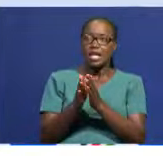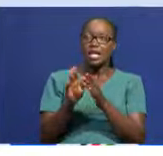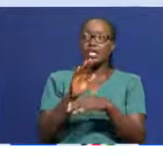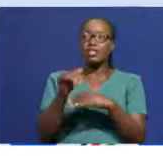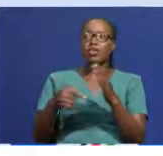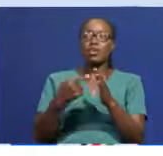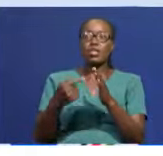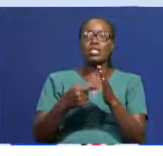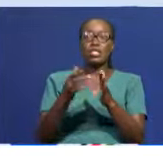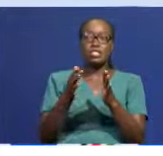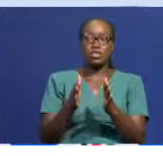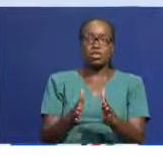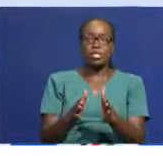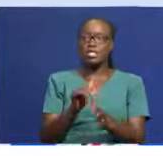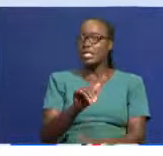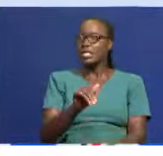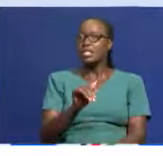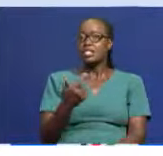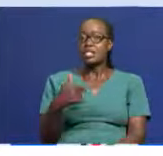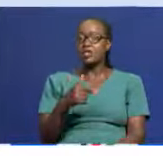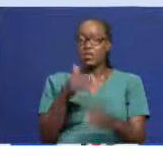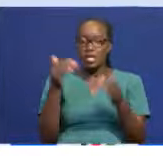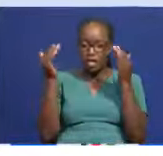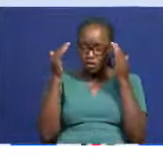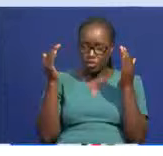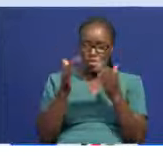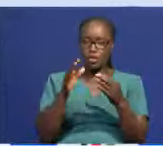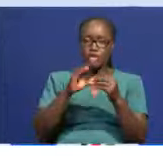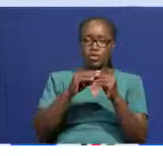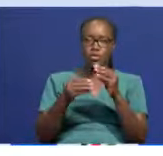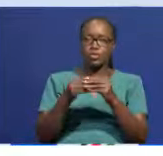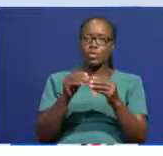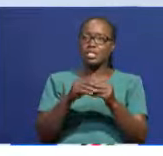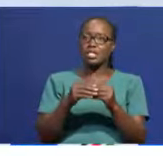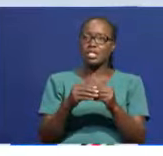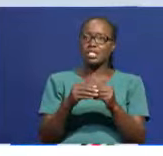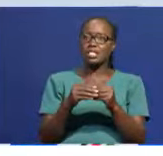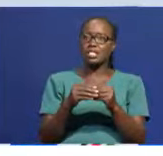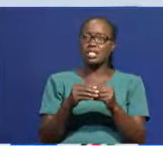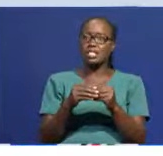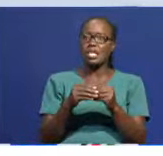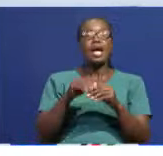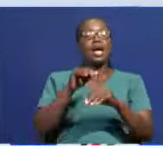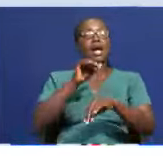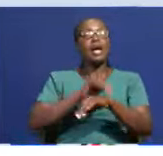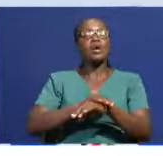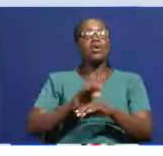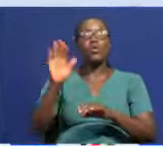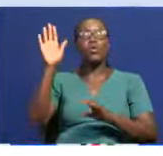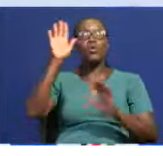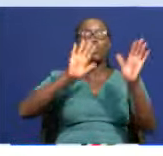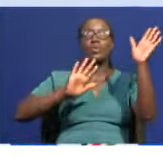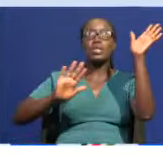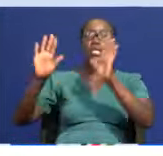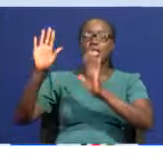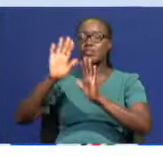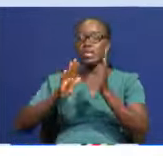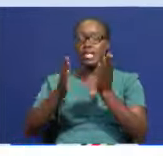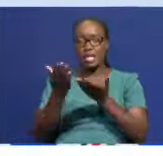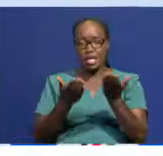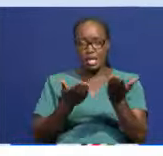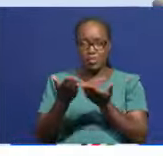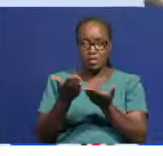the industrialists that we are committed to creating a good climate and a